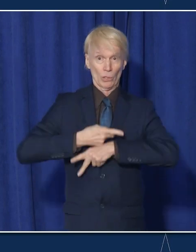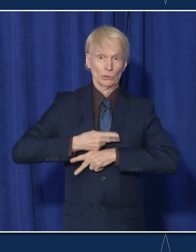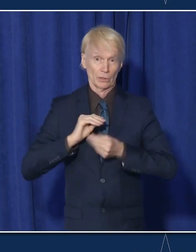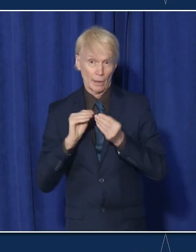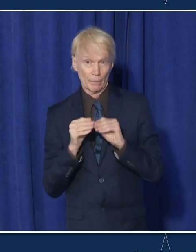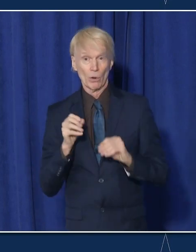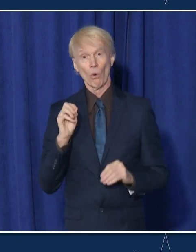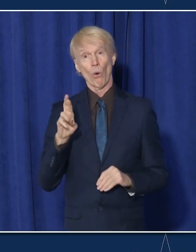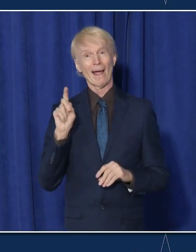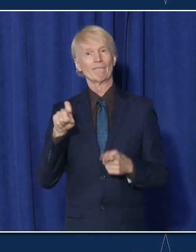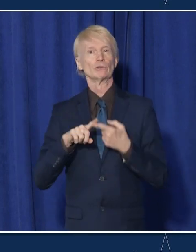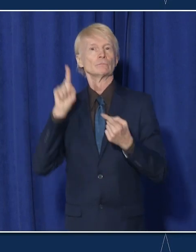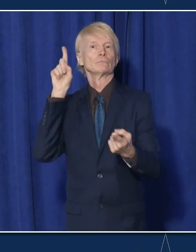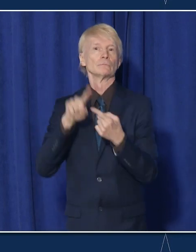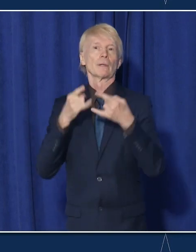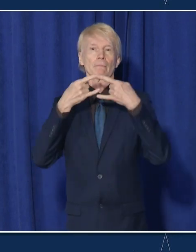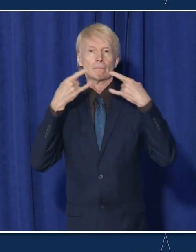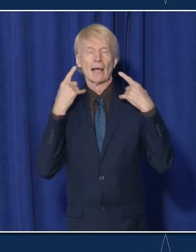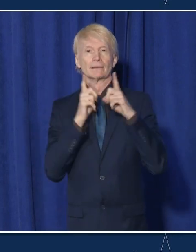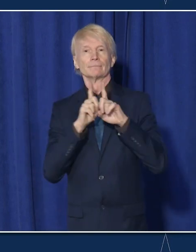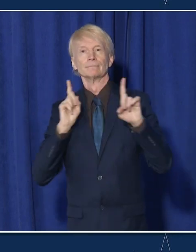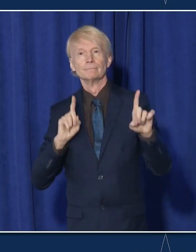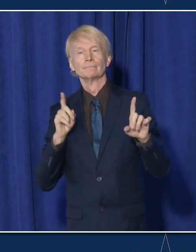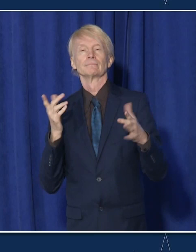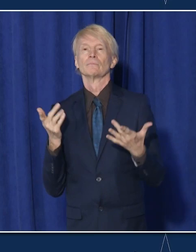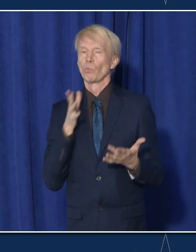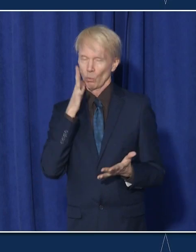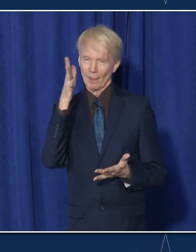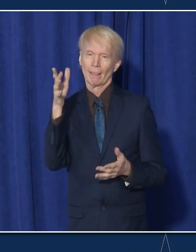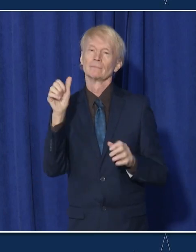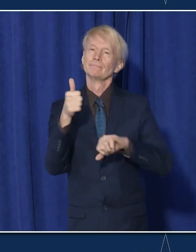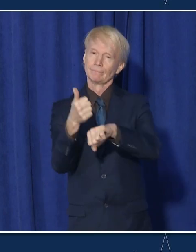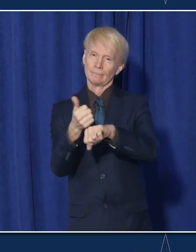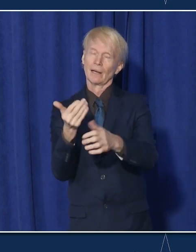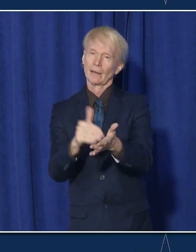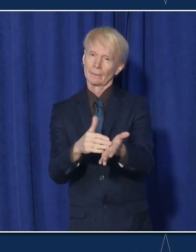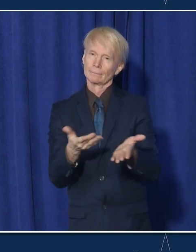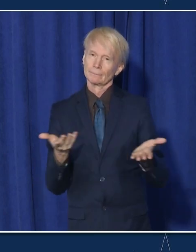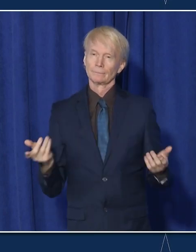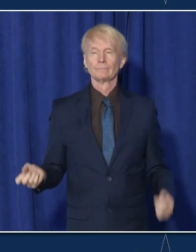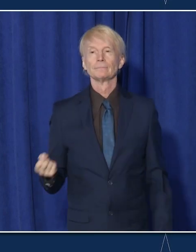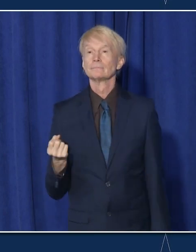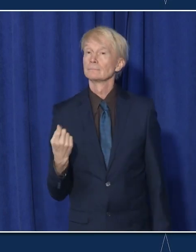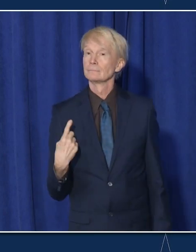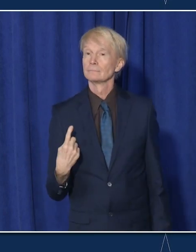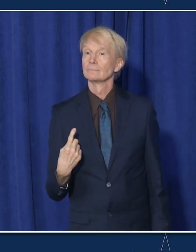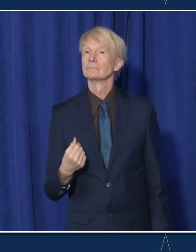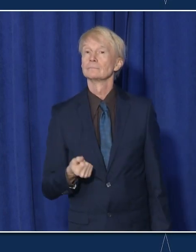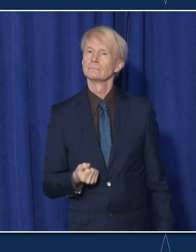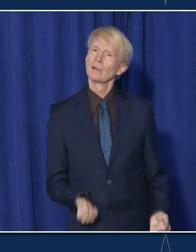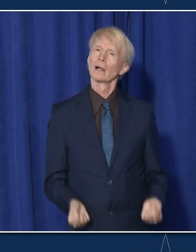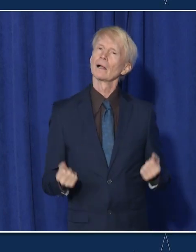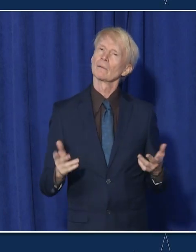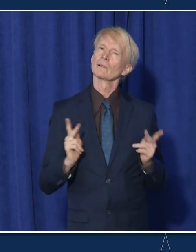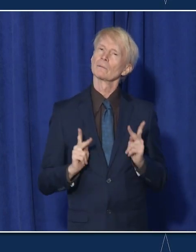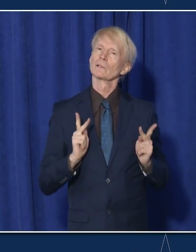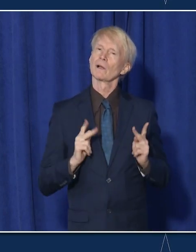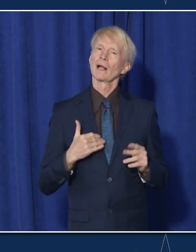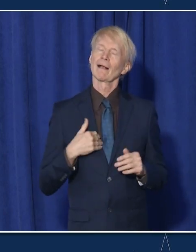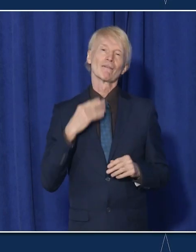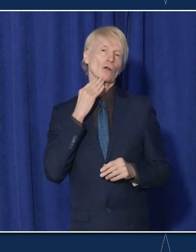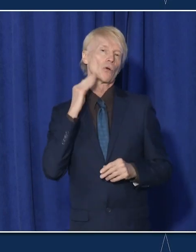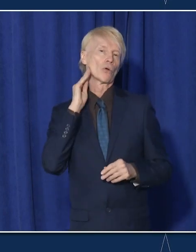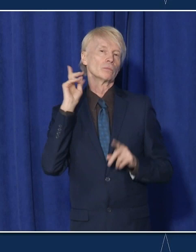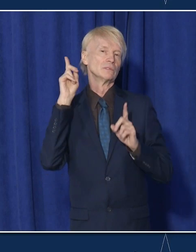to take those mitigation actions, we absolutely will do it. Do you have any idea the percentage of people that are taking home tests and